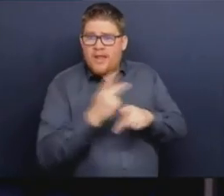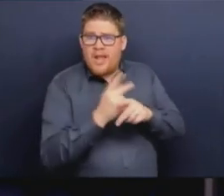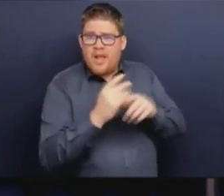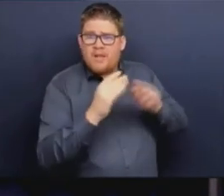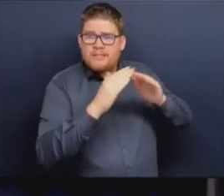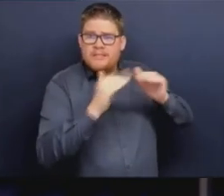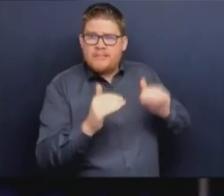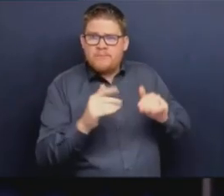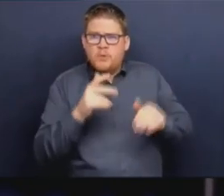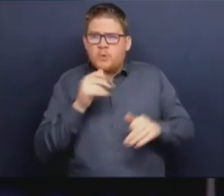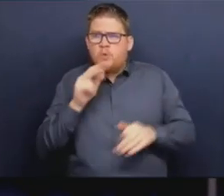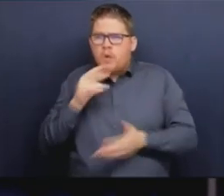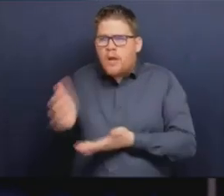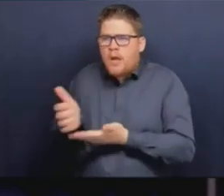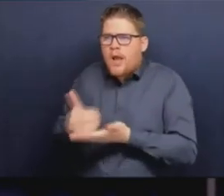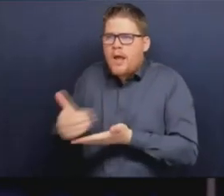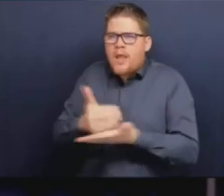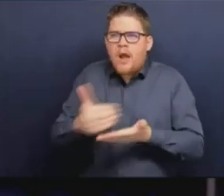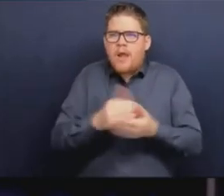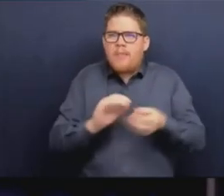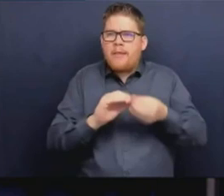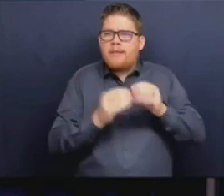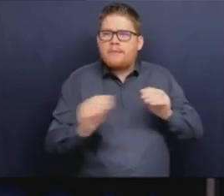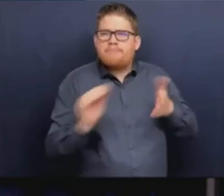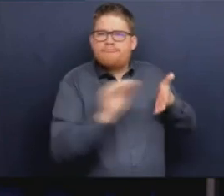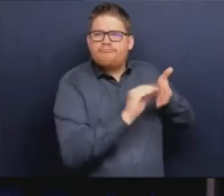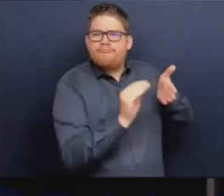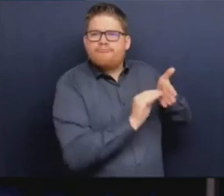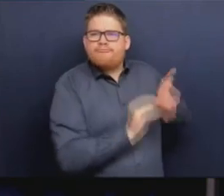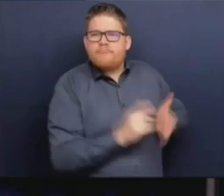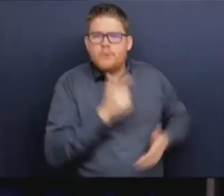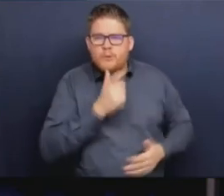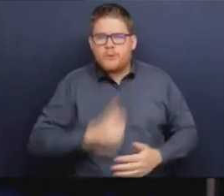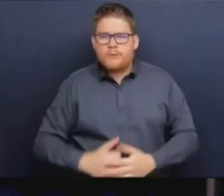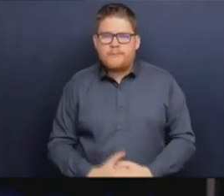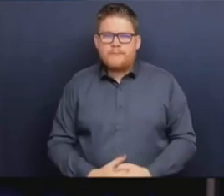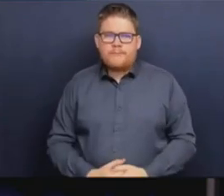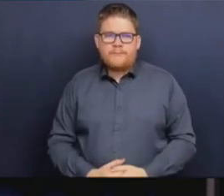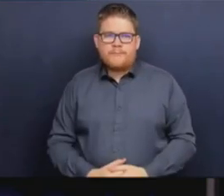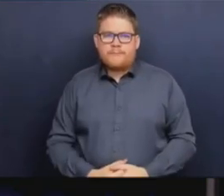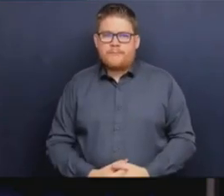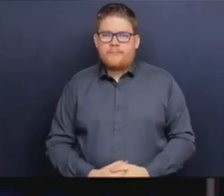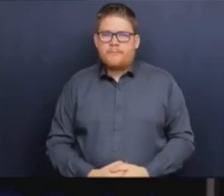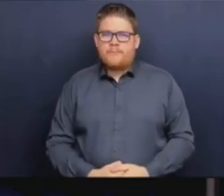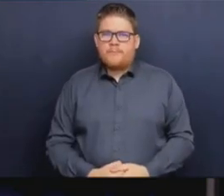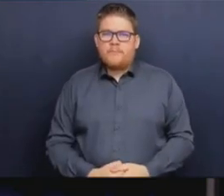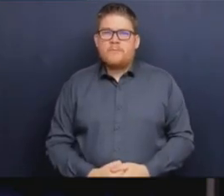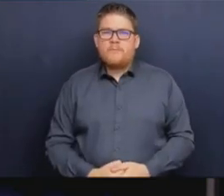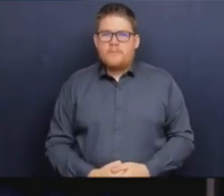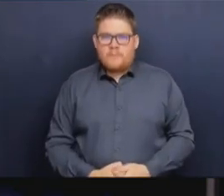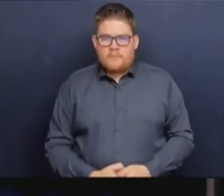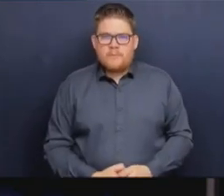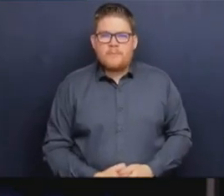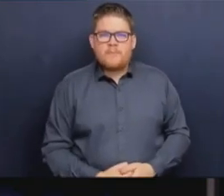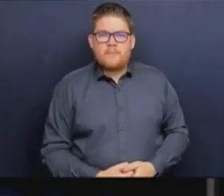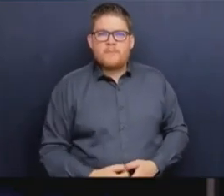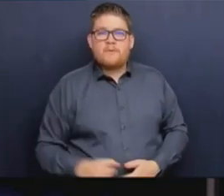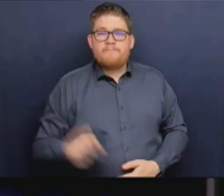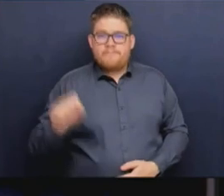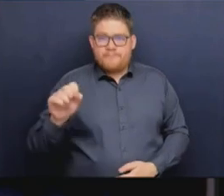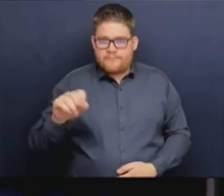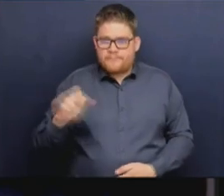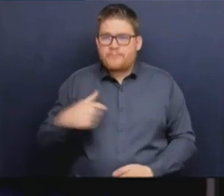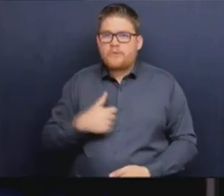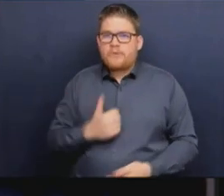So as we have consulted with the communities, the indigenous communities, the racialized communities, and we will continue to consult with